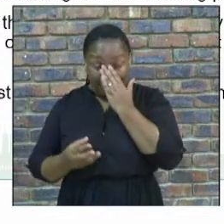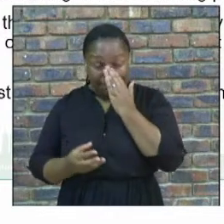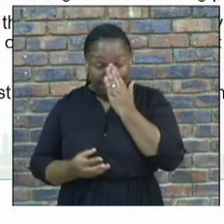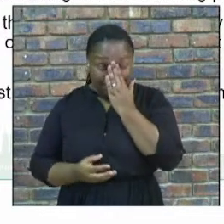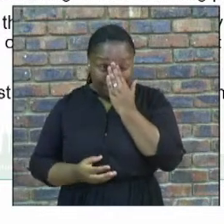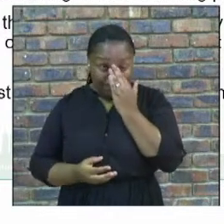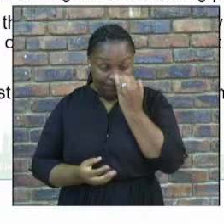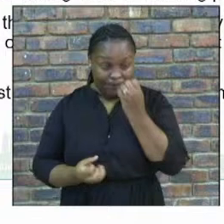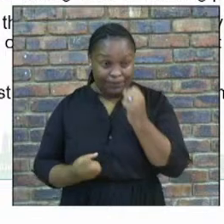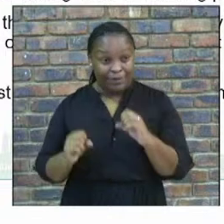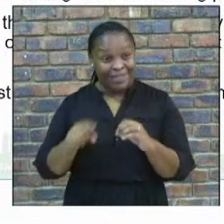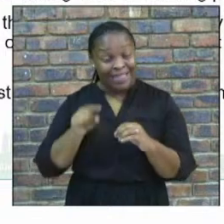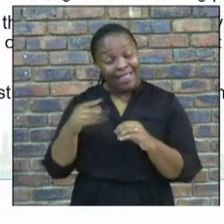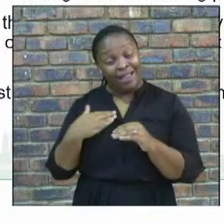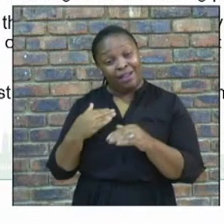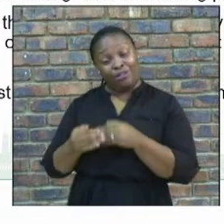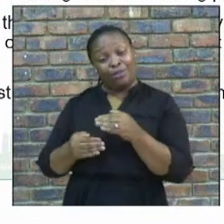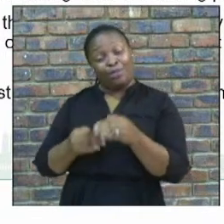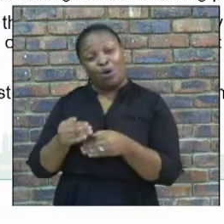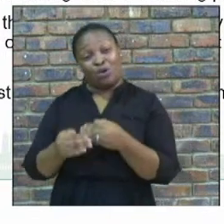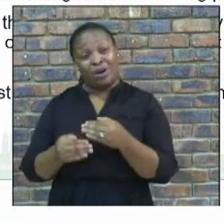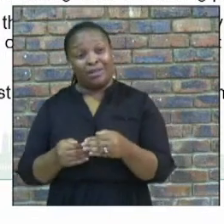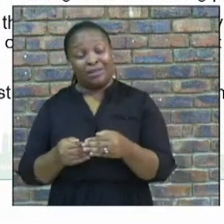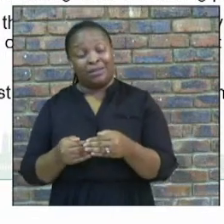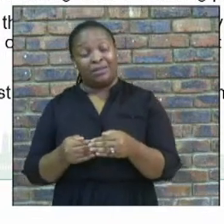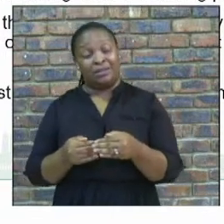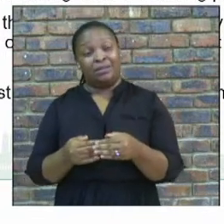to progress to the next term of